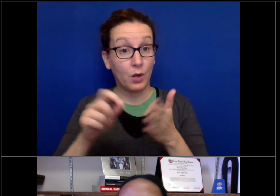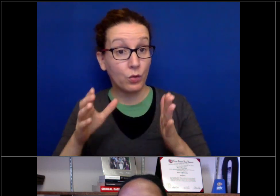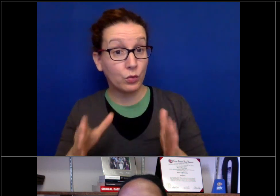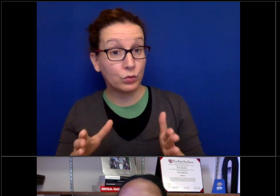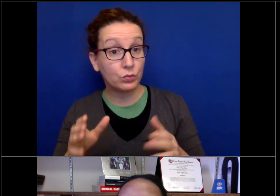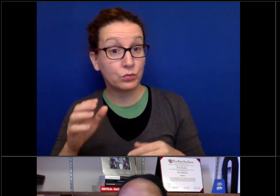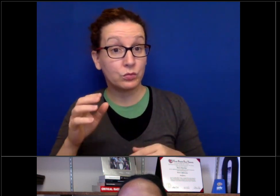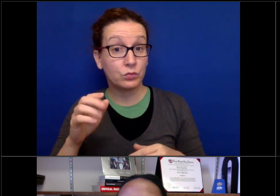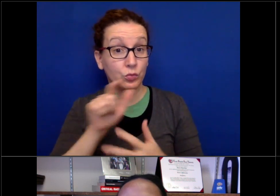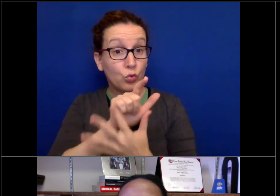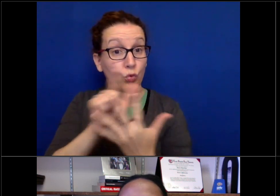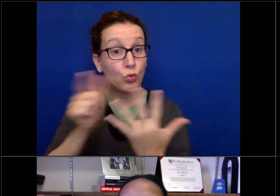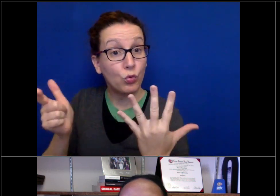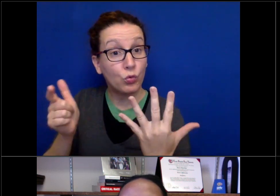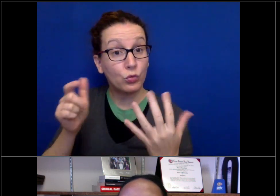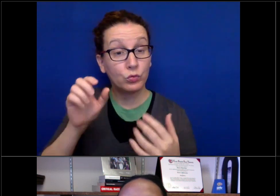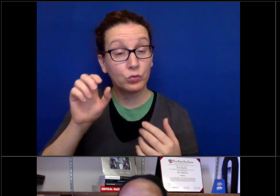order,